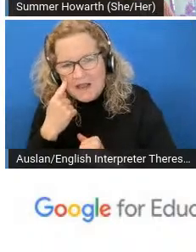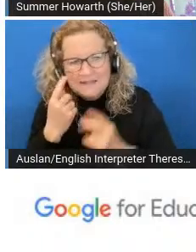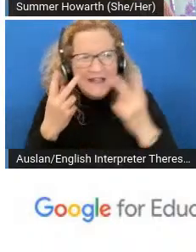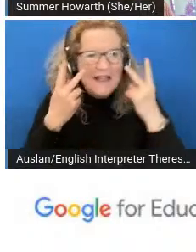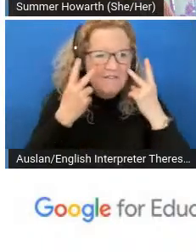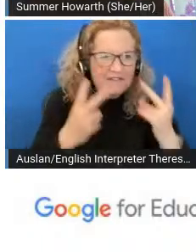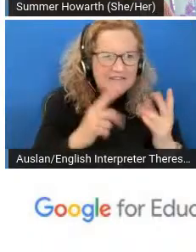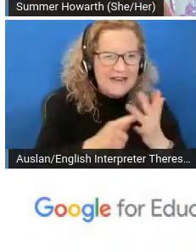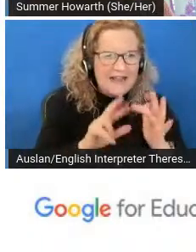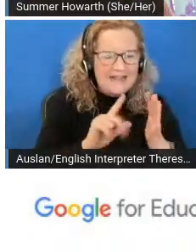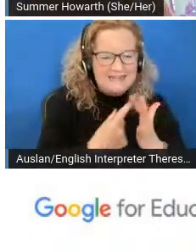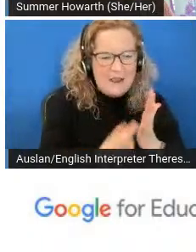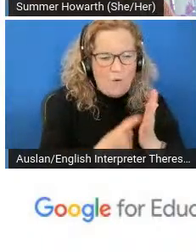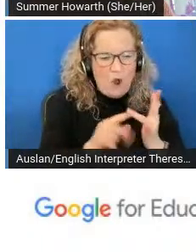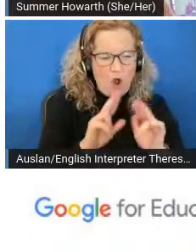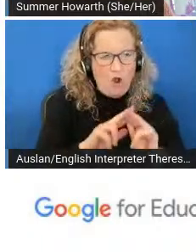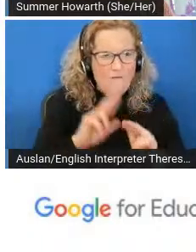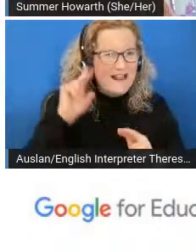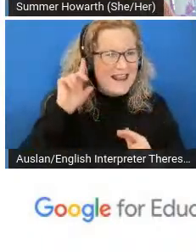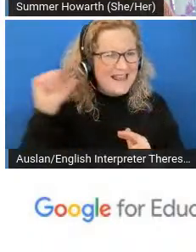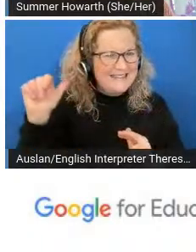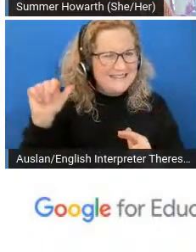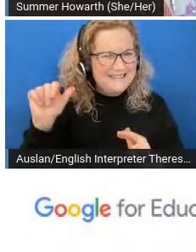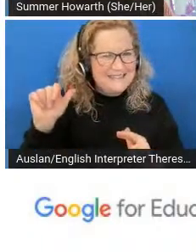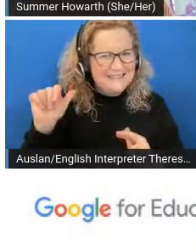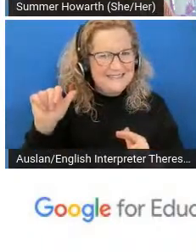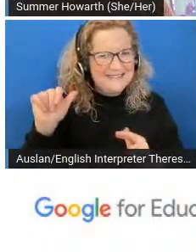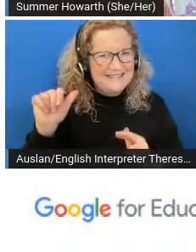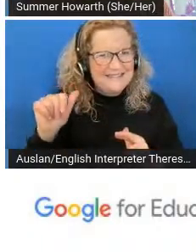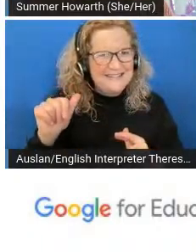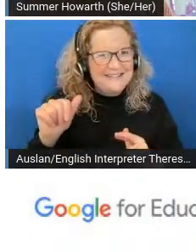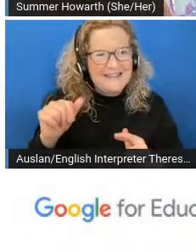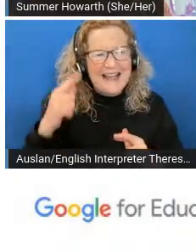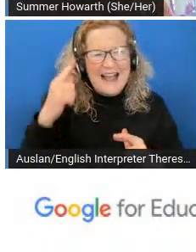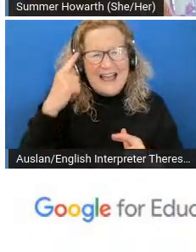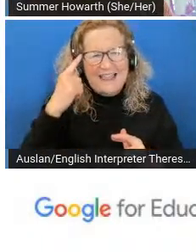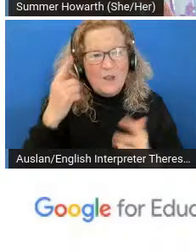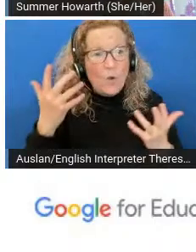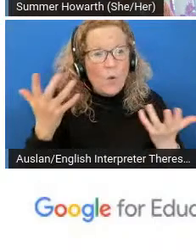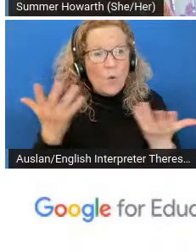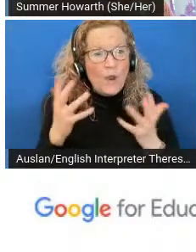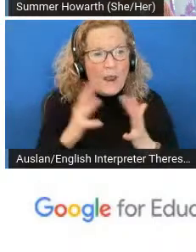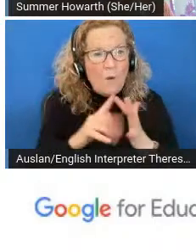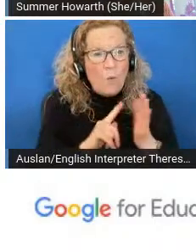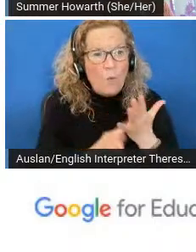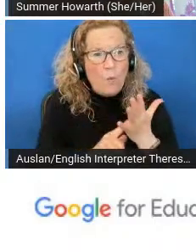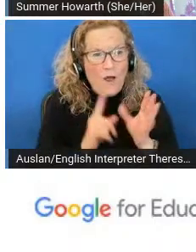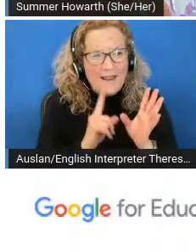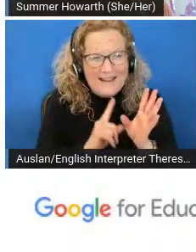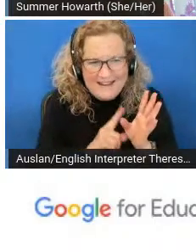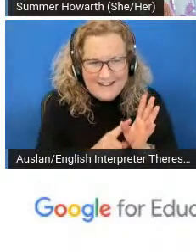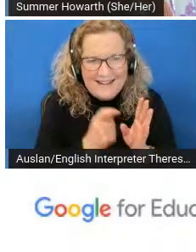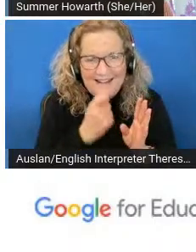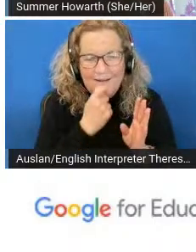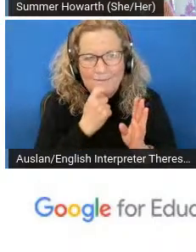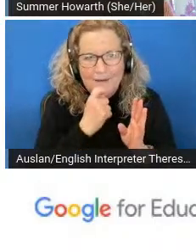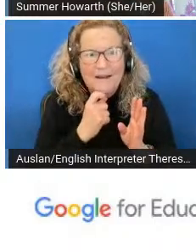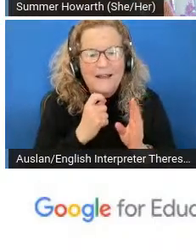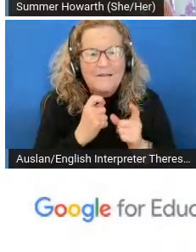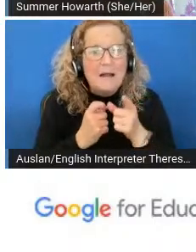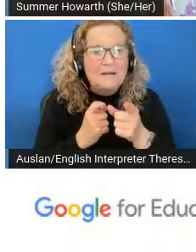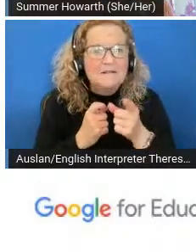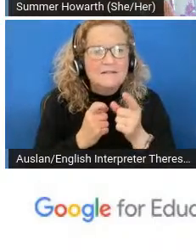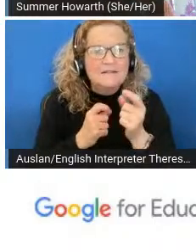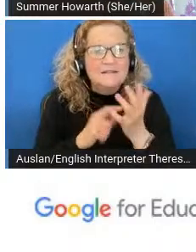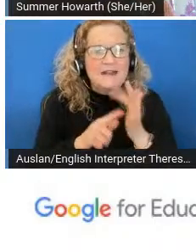London. I think Where's Wally is still there, Hanan. I just got to find it. So it's going to take me to the Tower of London. It's going to get me to it's going to